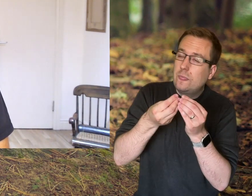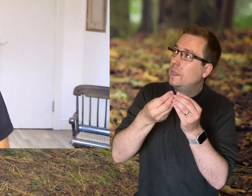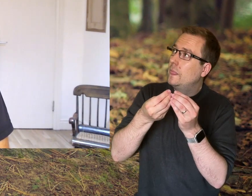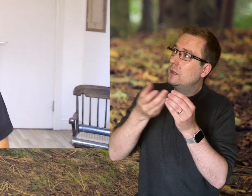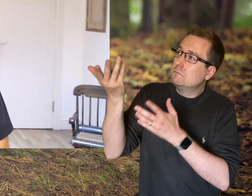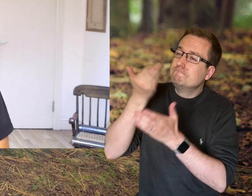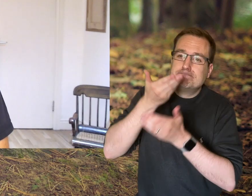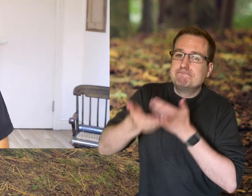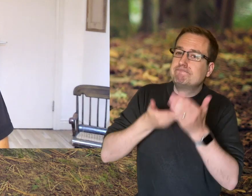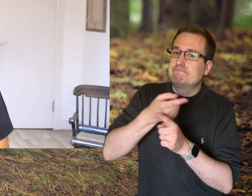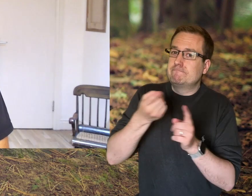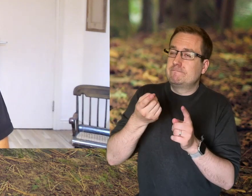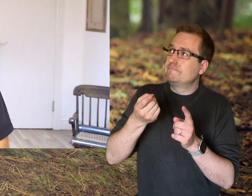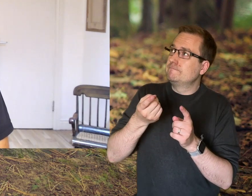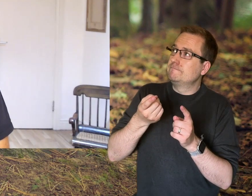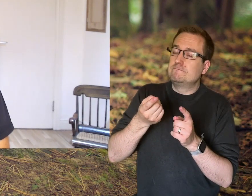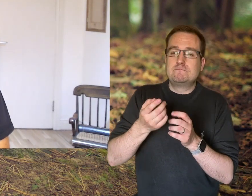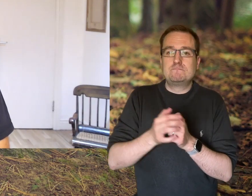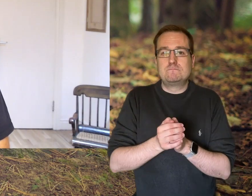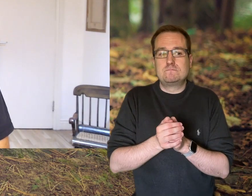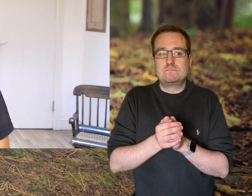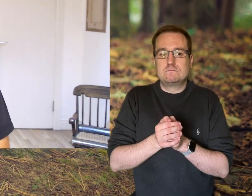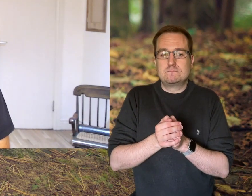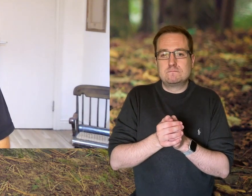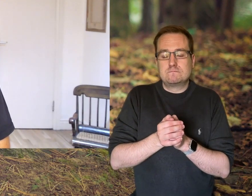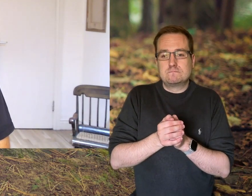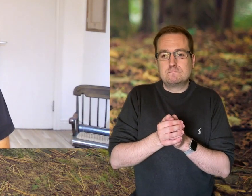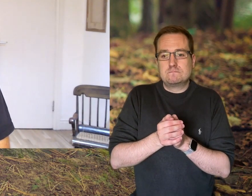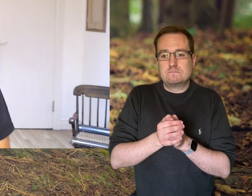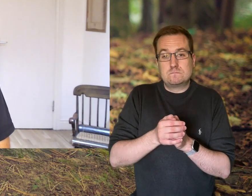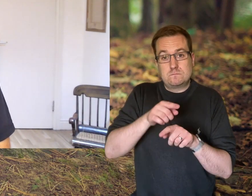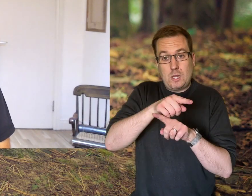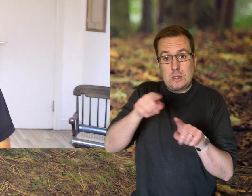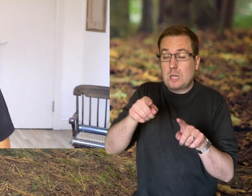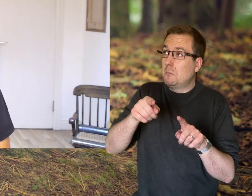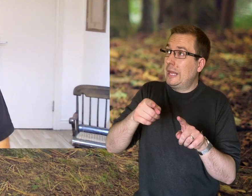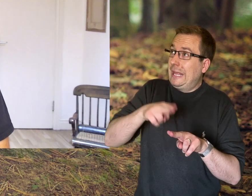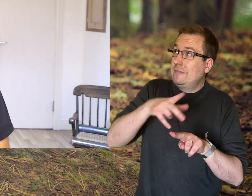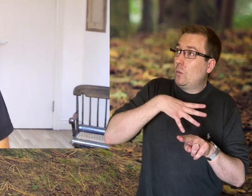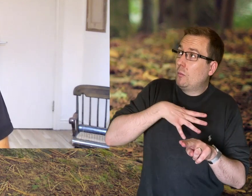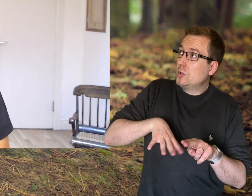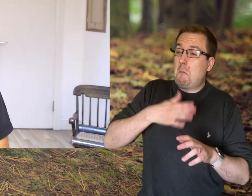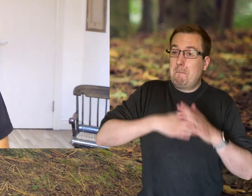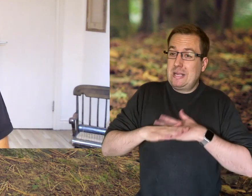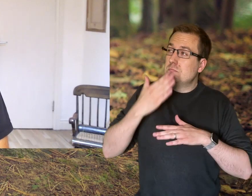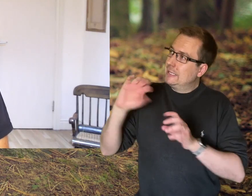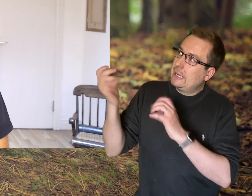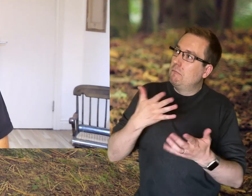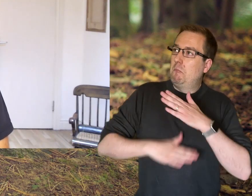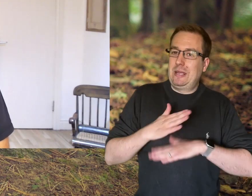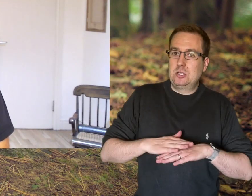to them in their singleness, God? Would you give them patience where that's necessary? Give